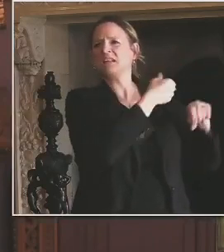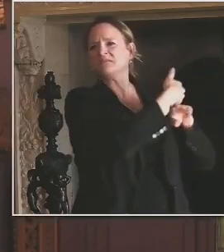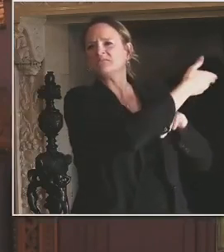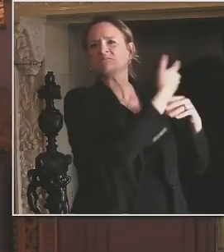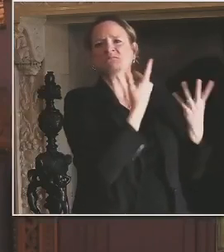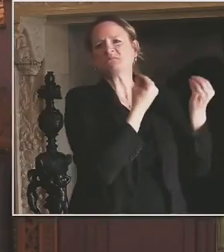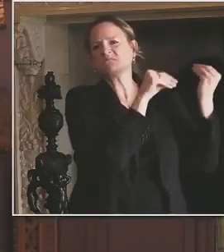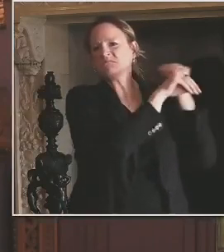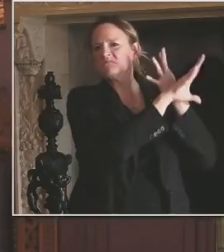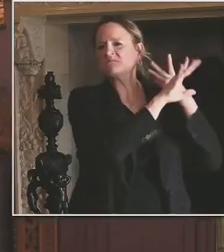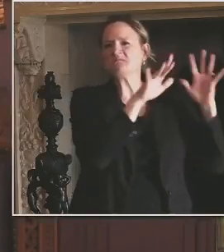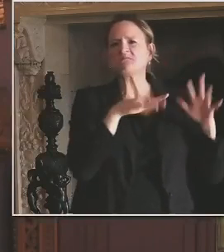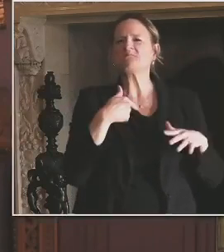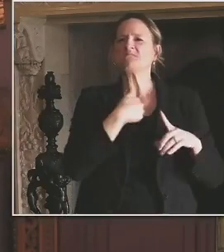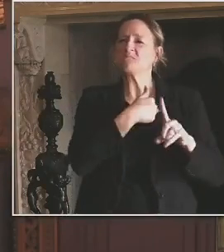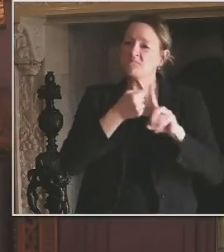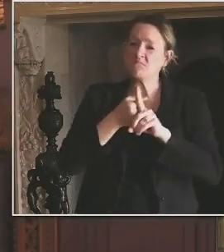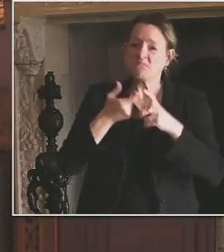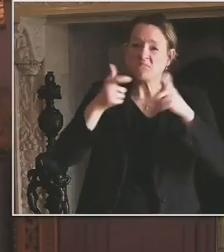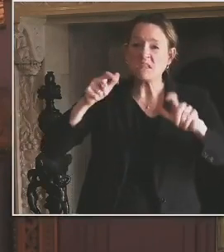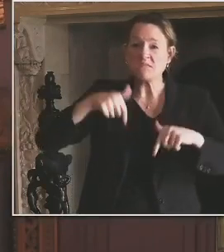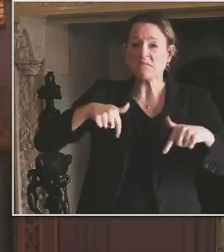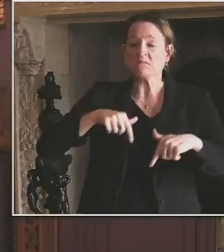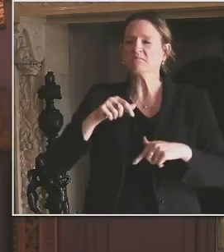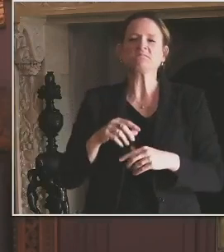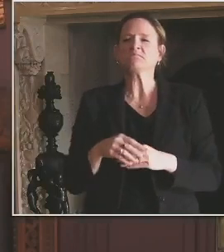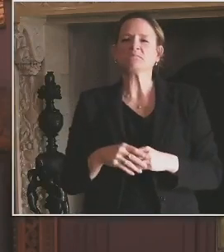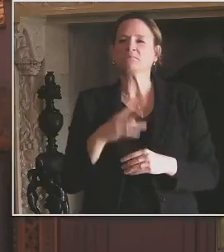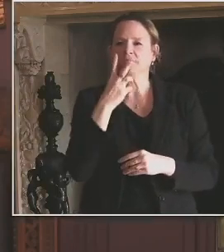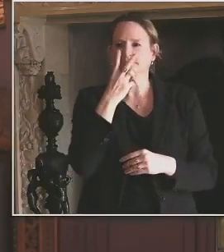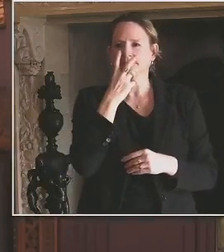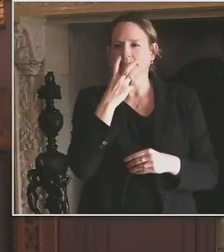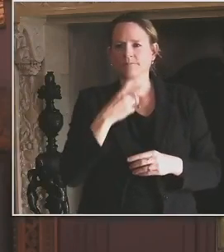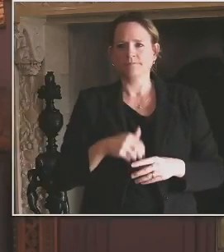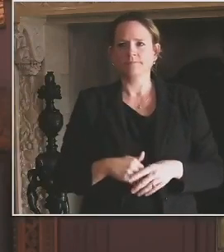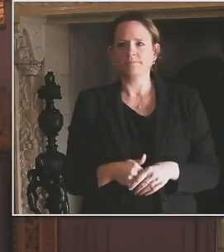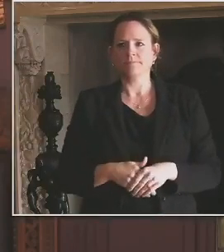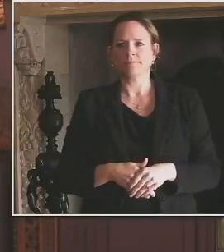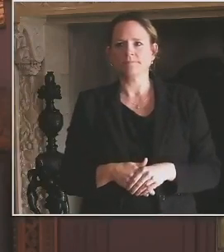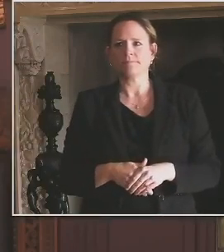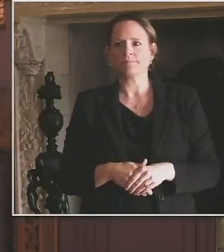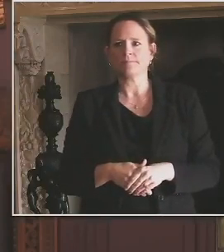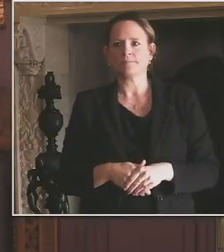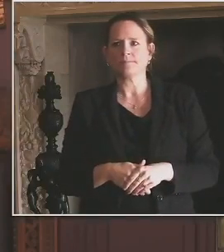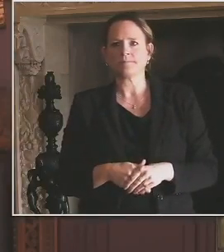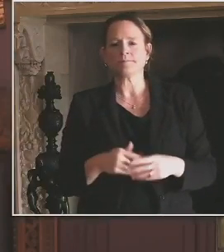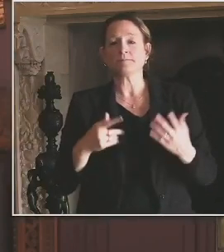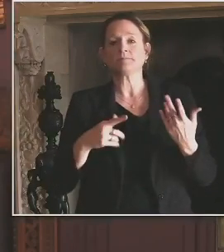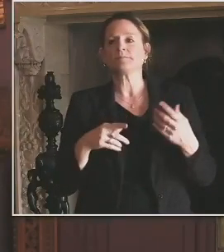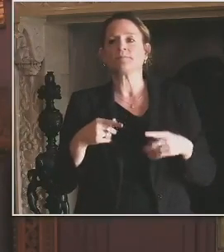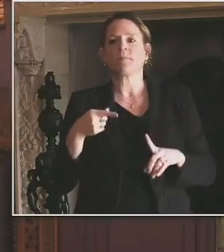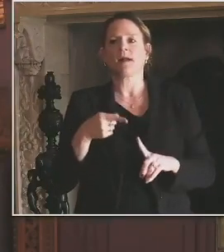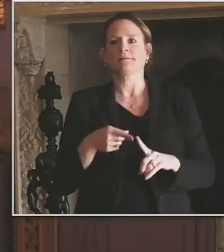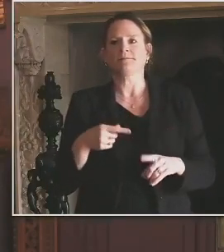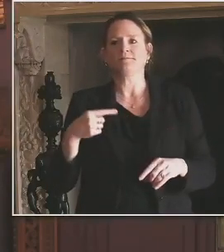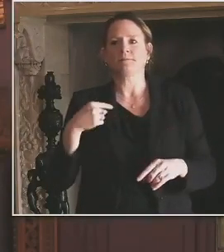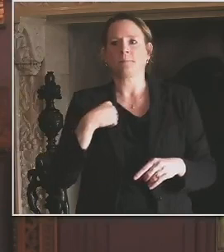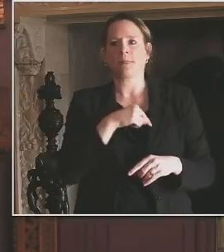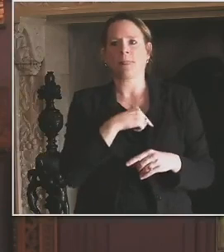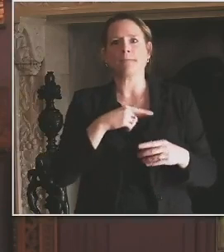I just think that we should use this as a motivator to continue to do the best we can and